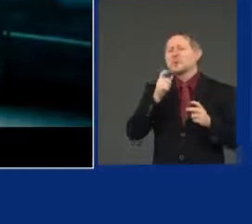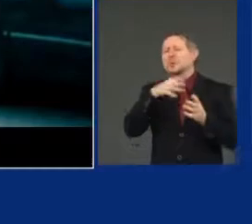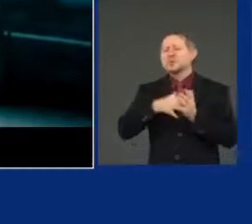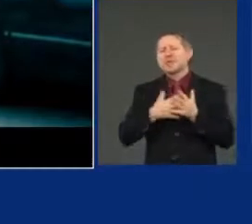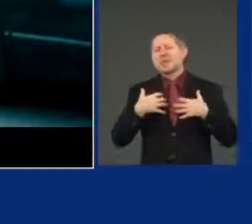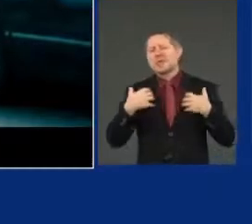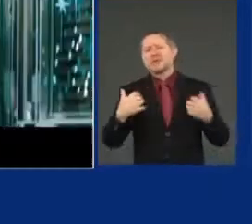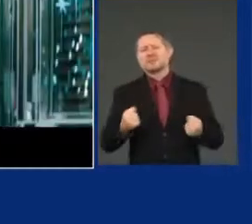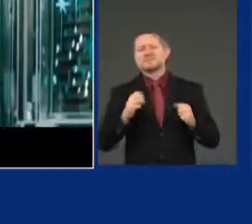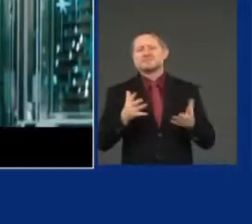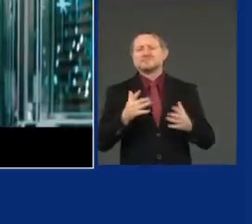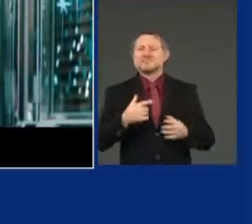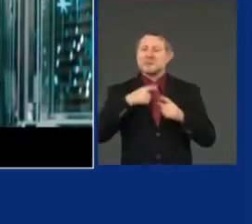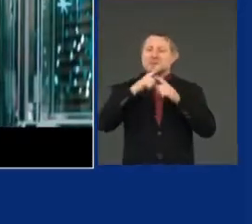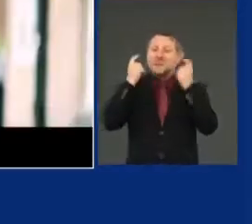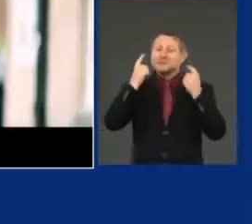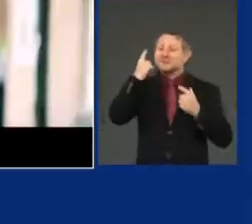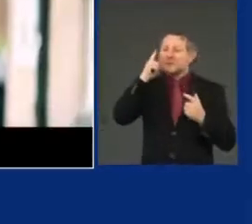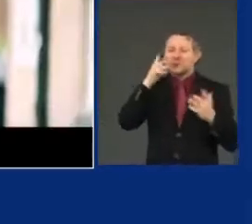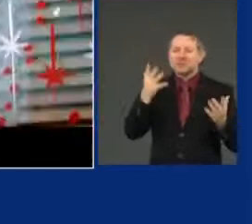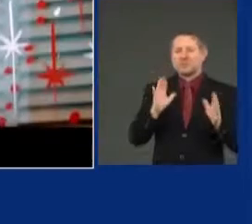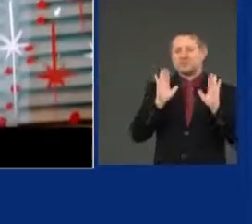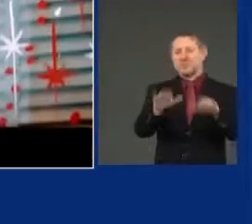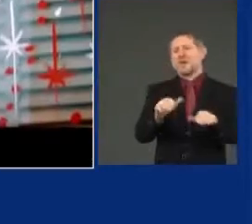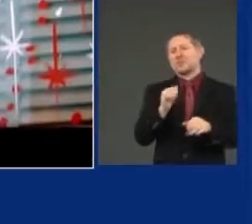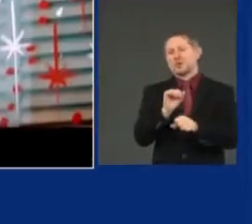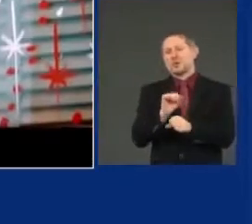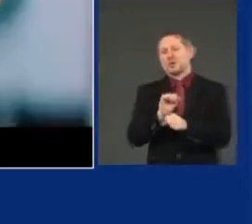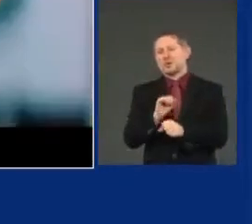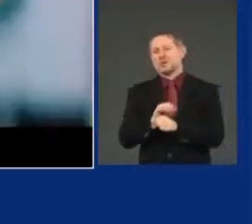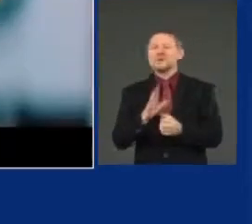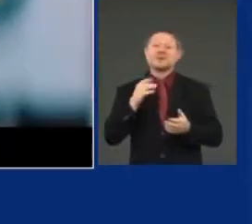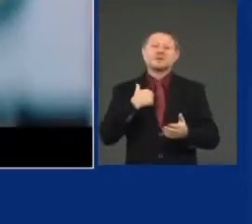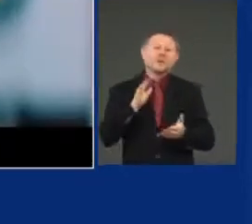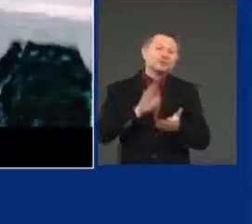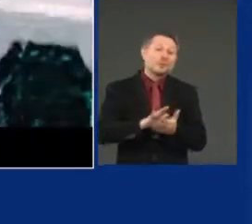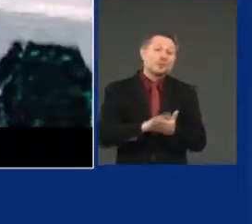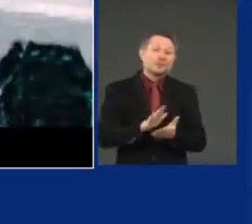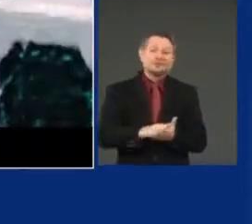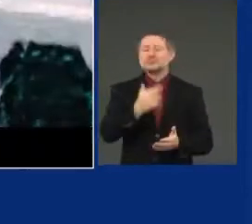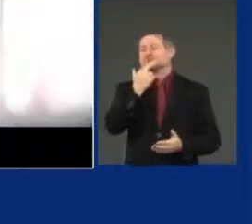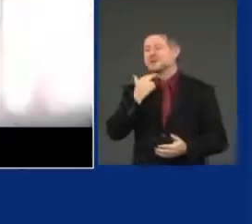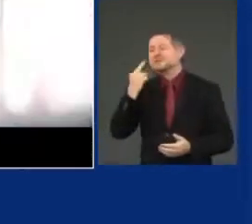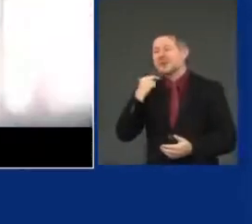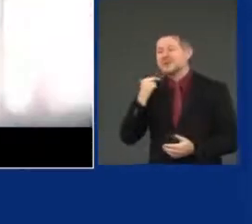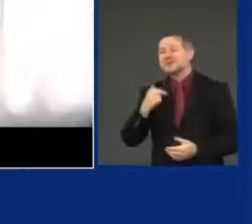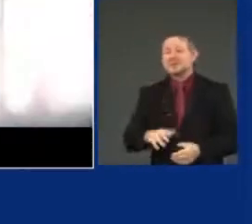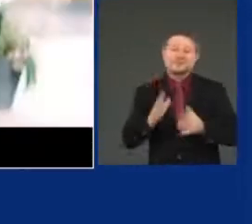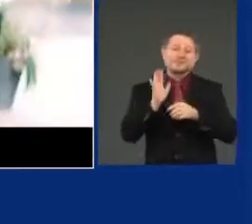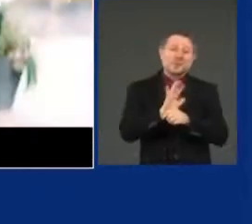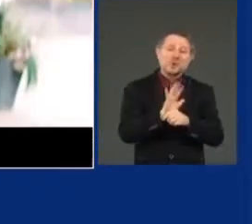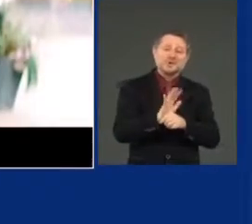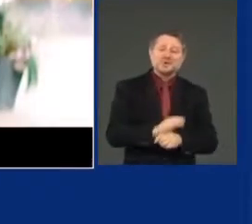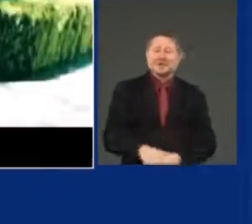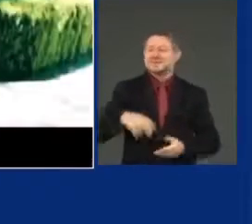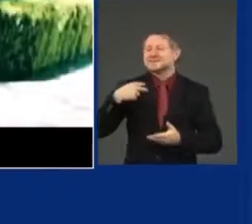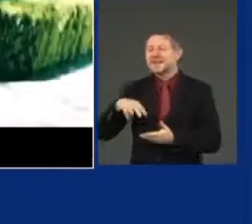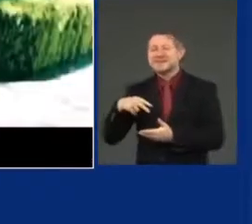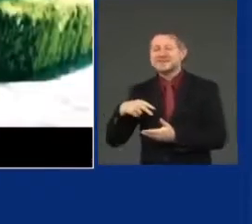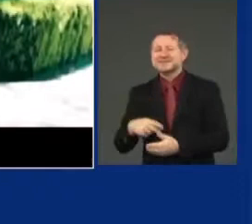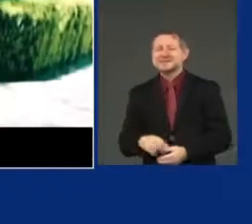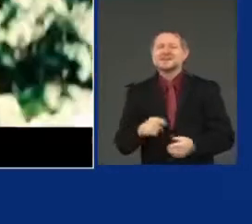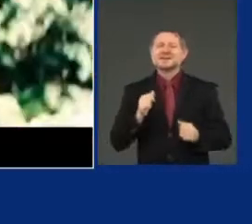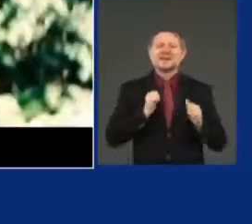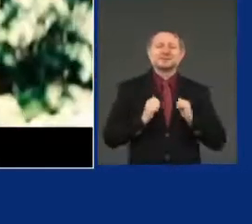so we can get back to work. Go to school. Share a meal. See a movie. Hug my friends. Dance together. Go to the theater. See